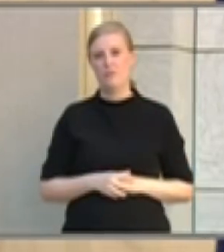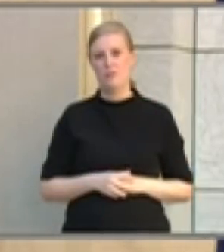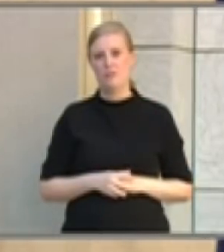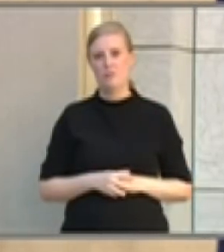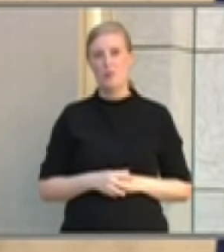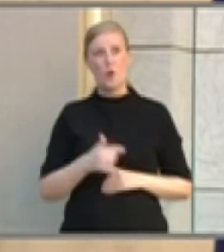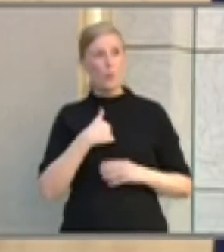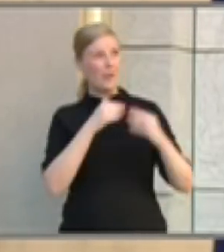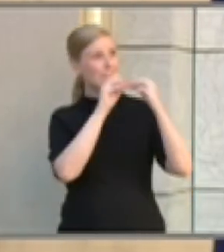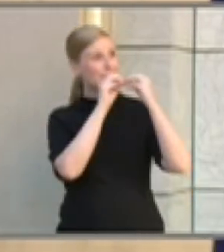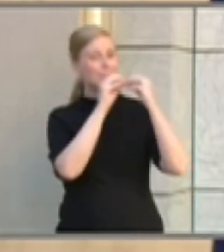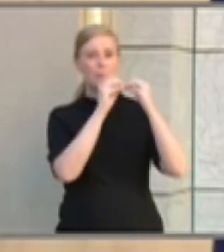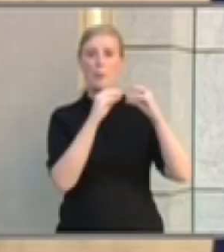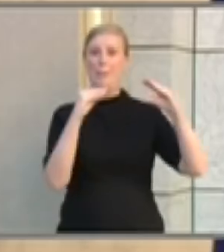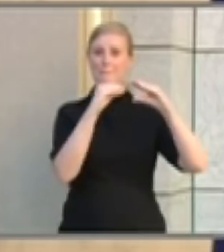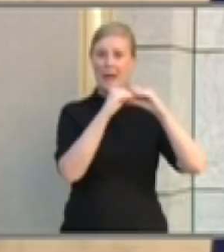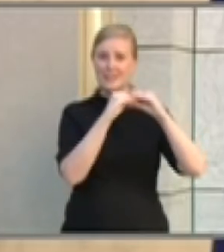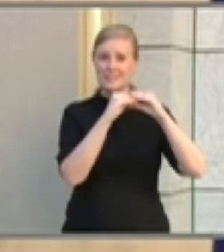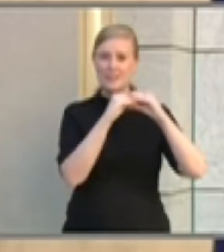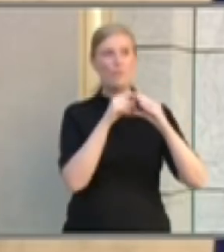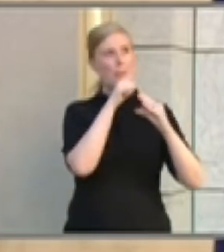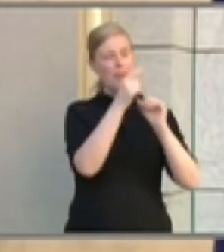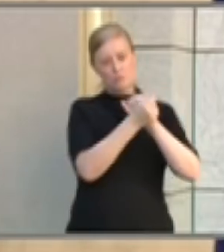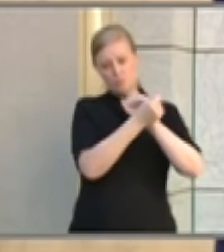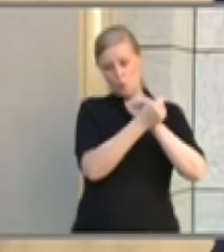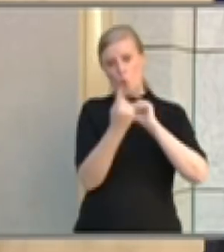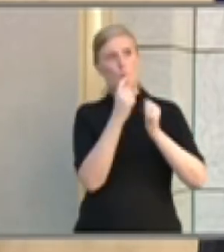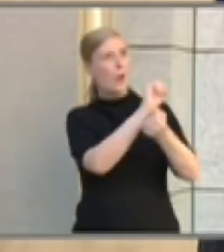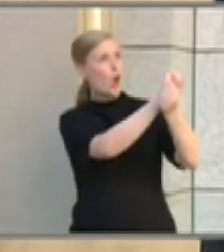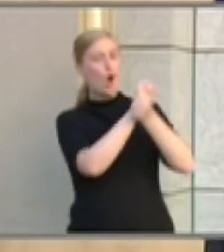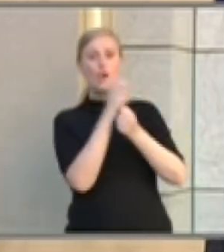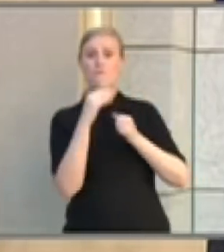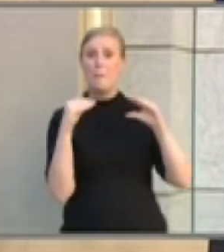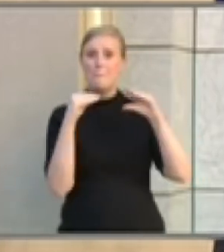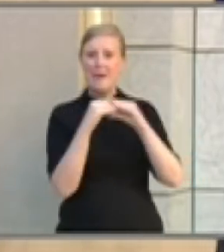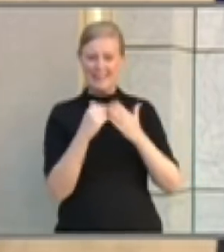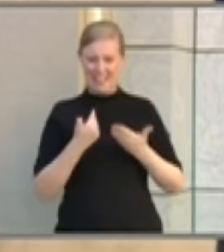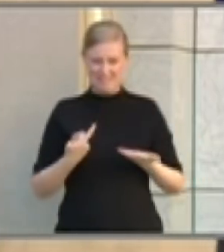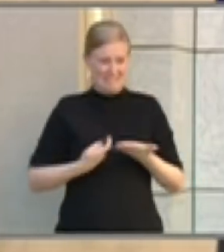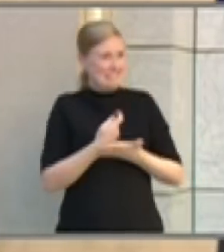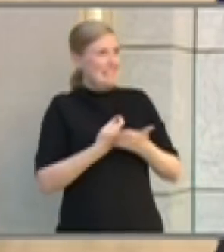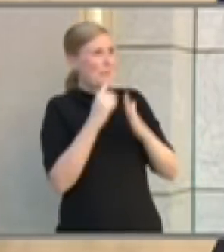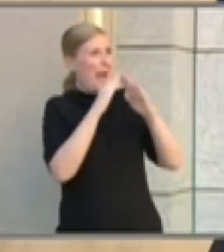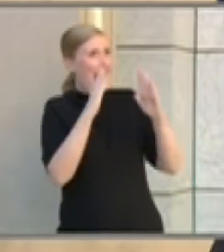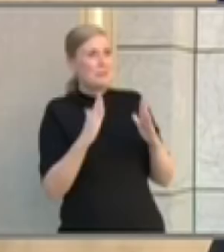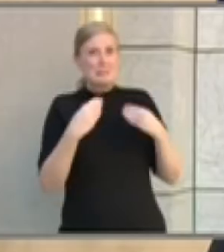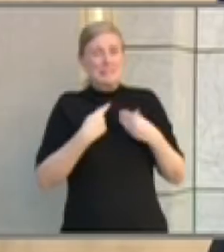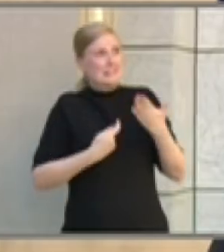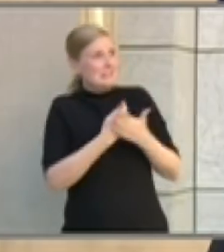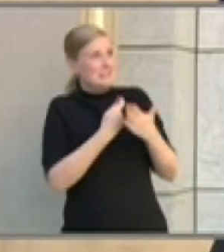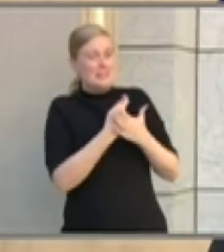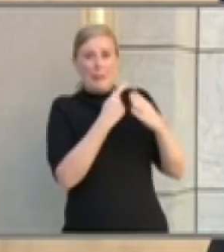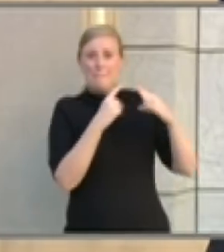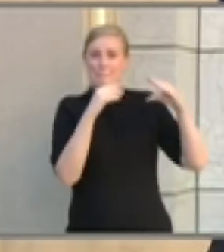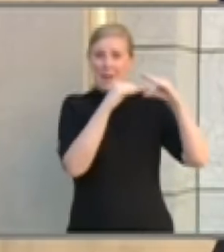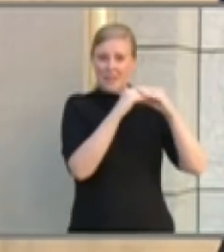customers, and the banks are providing a 6-month reprieve from having to make repayments. We are